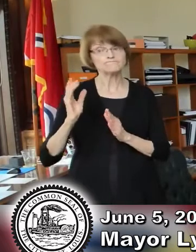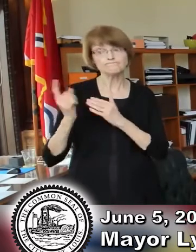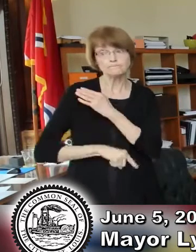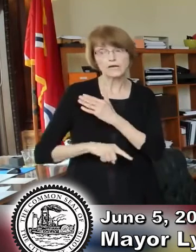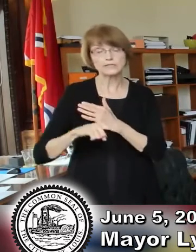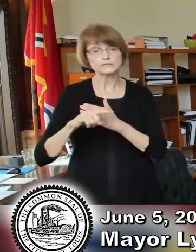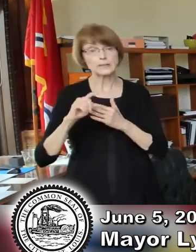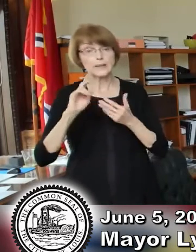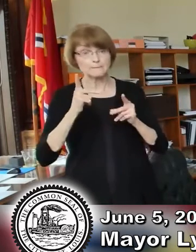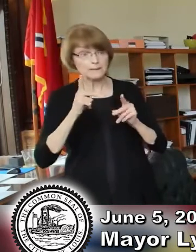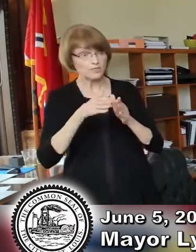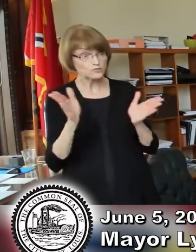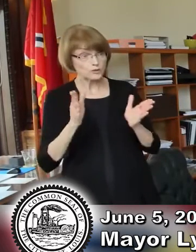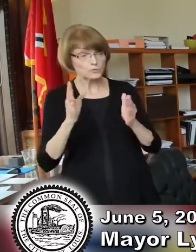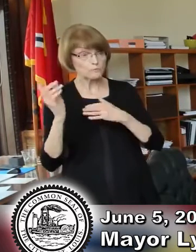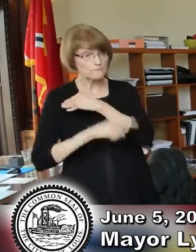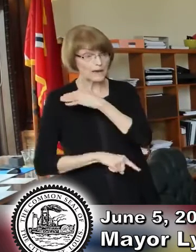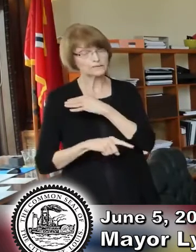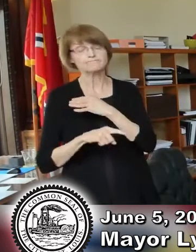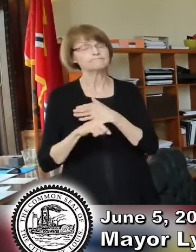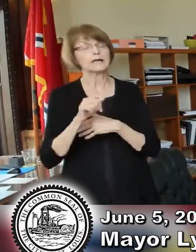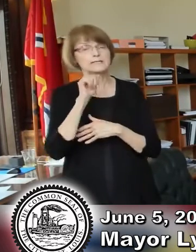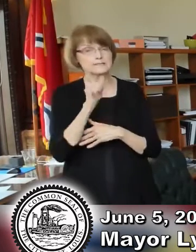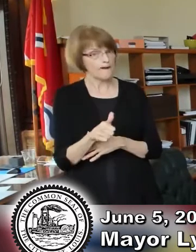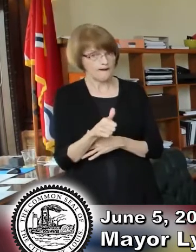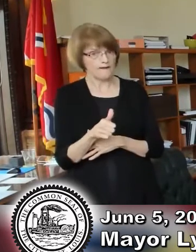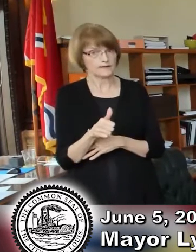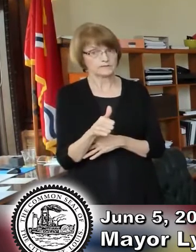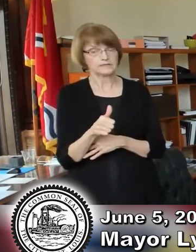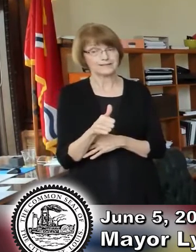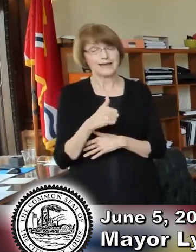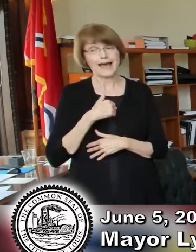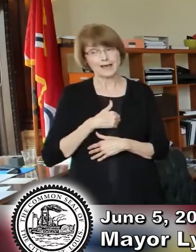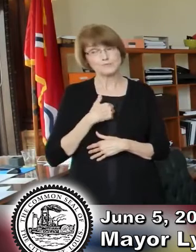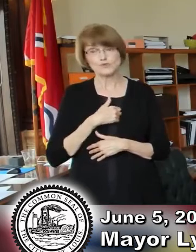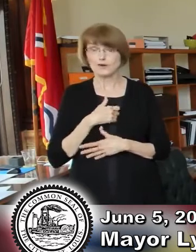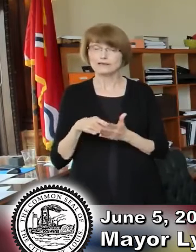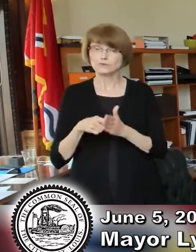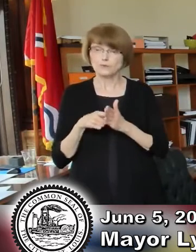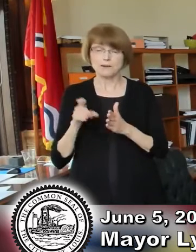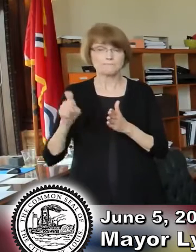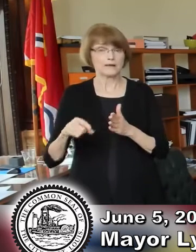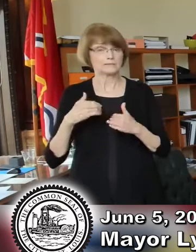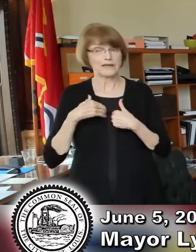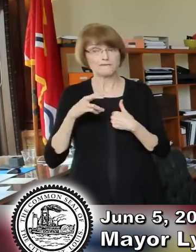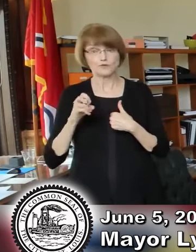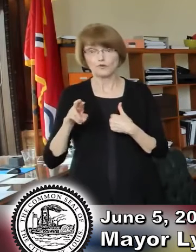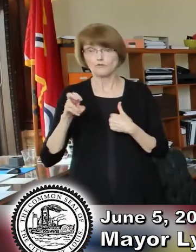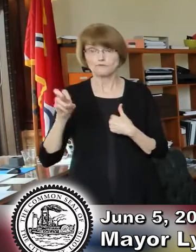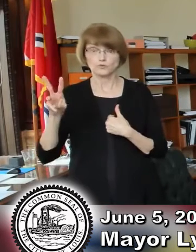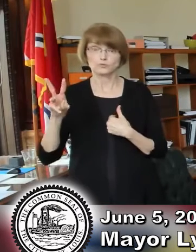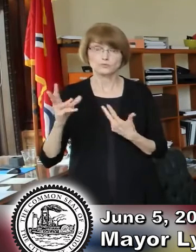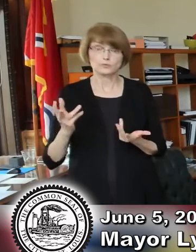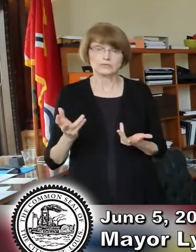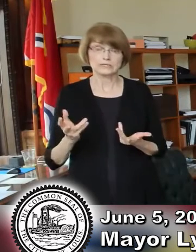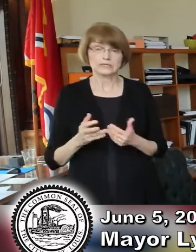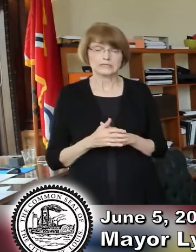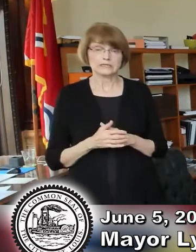although I'm sorry that it is a necessary thing. But, you know, the